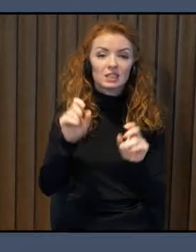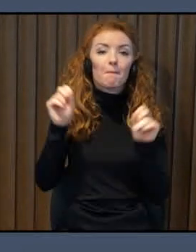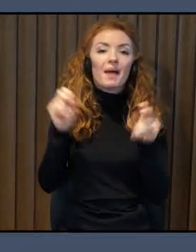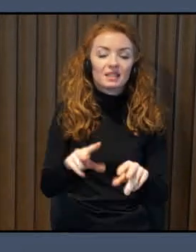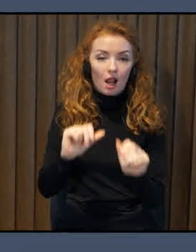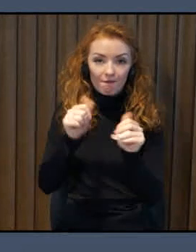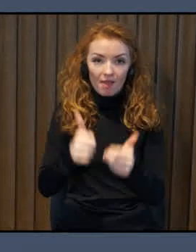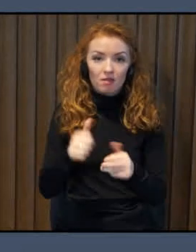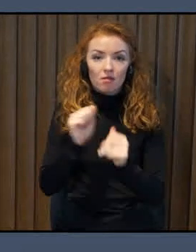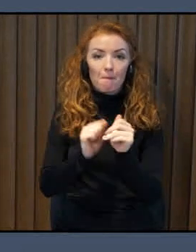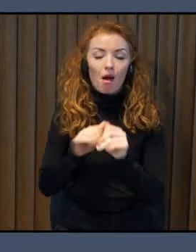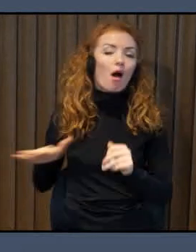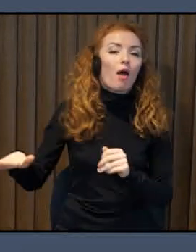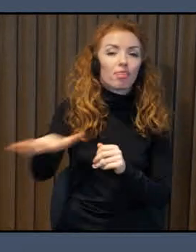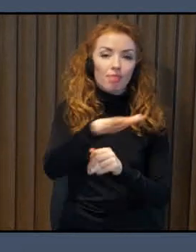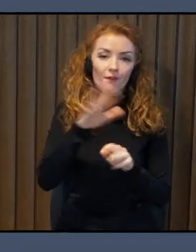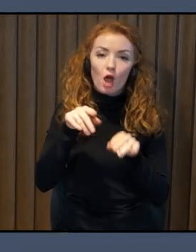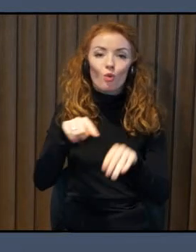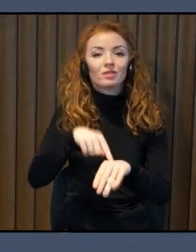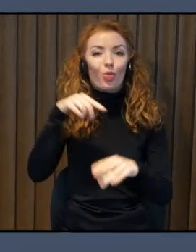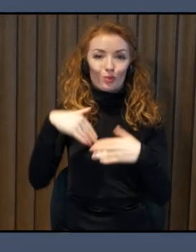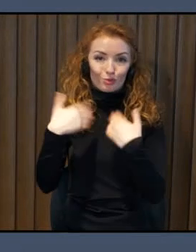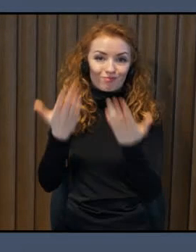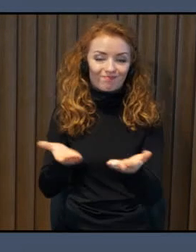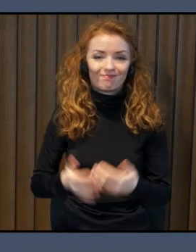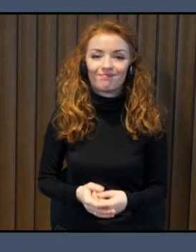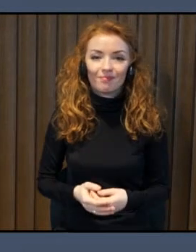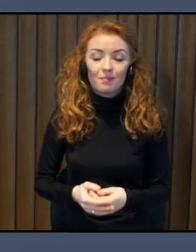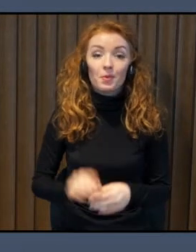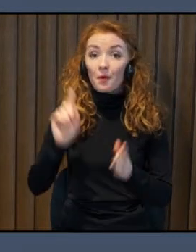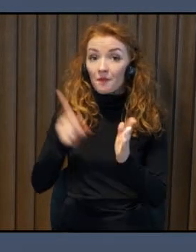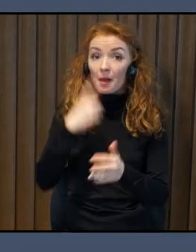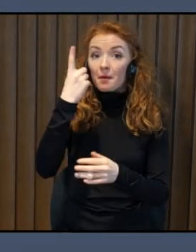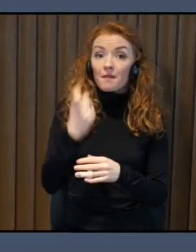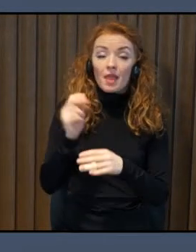in the middle of the forest, but the landscape was